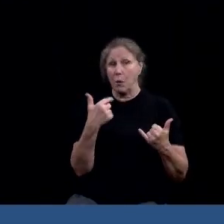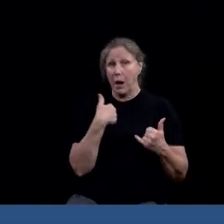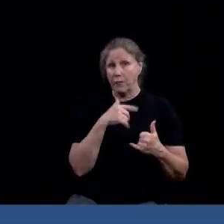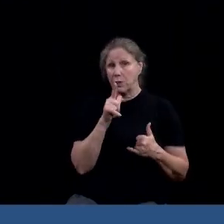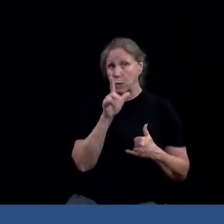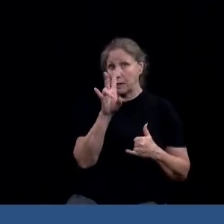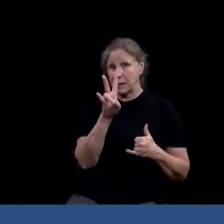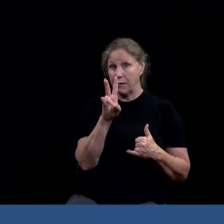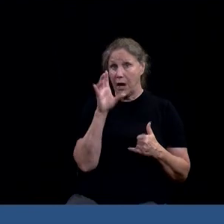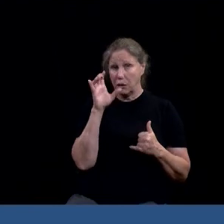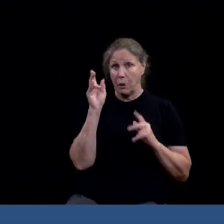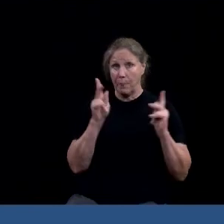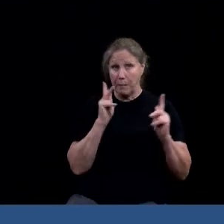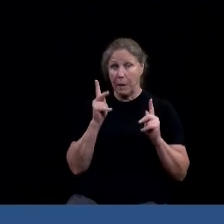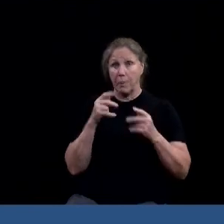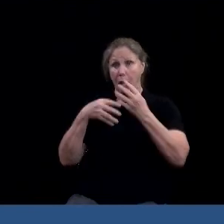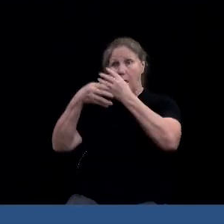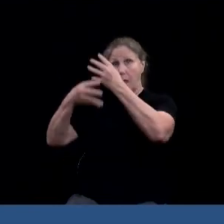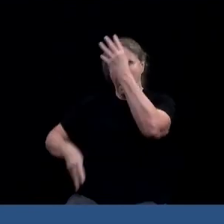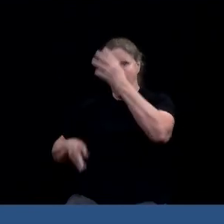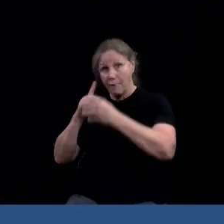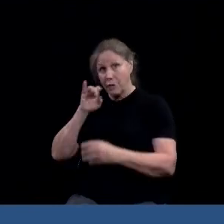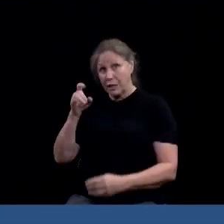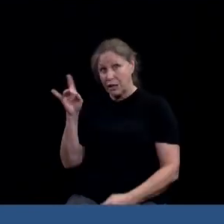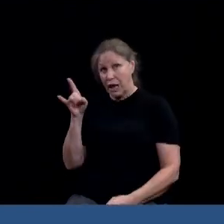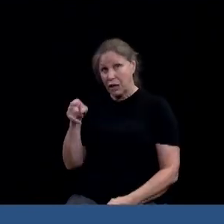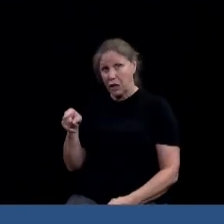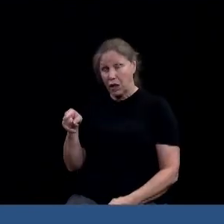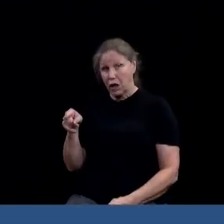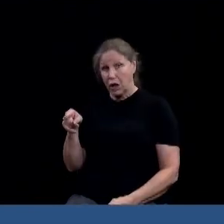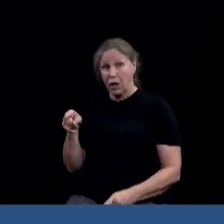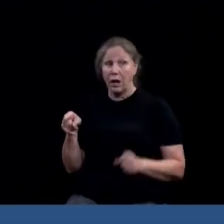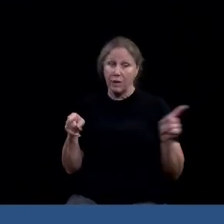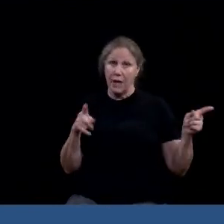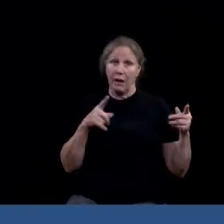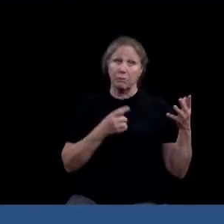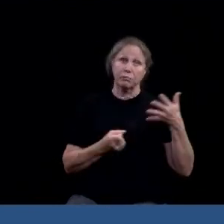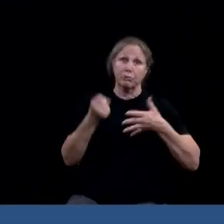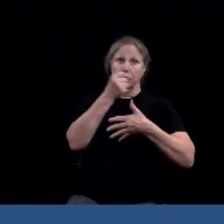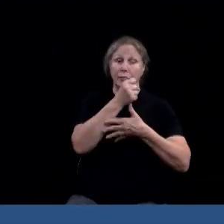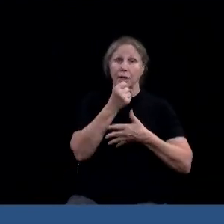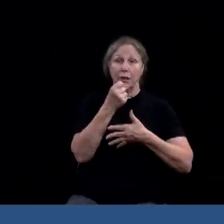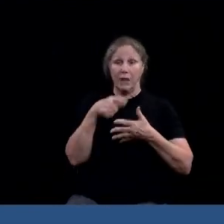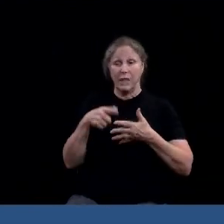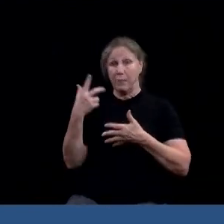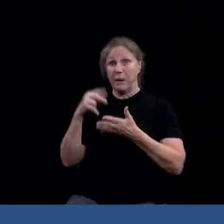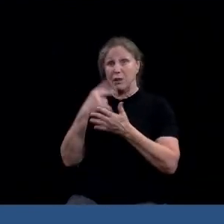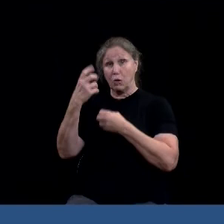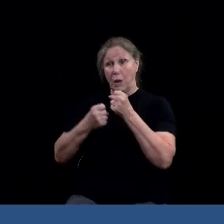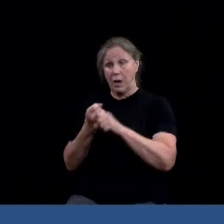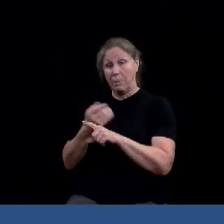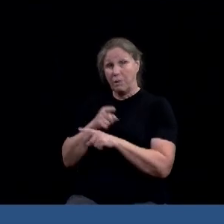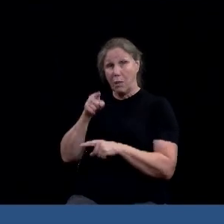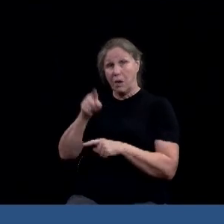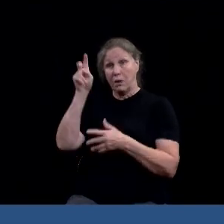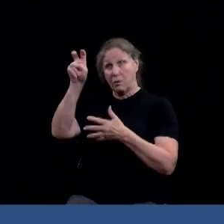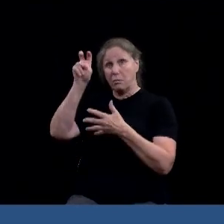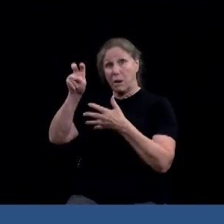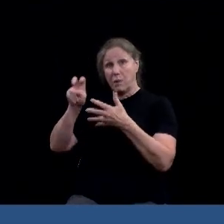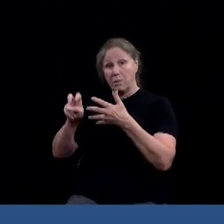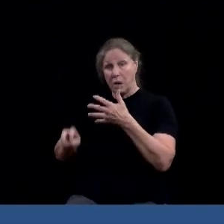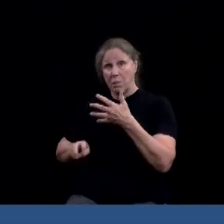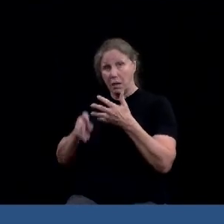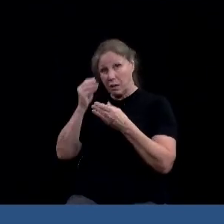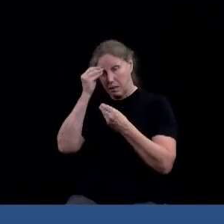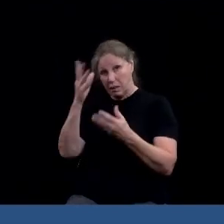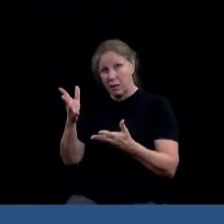8. And that's probably a good 3 years before we would get to those people, just so that you're aware. And so